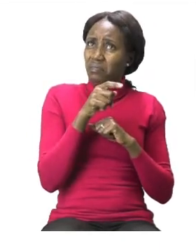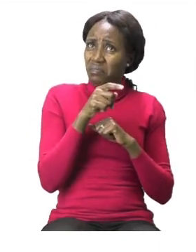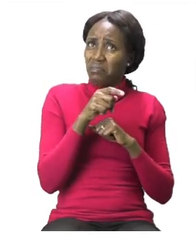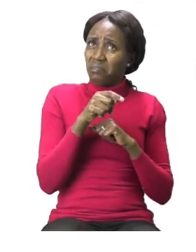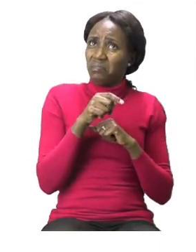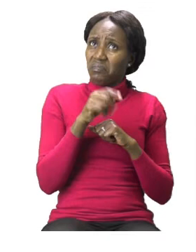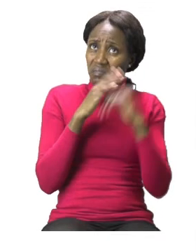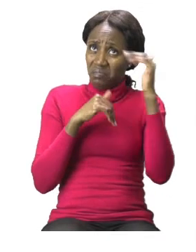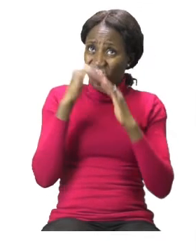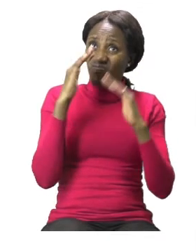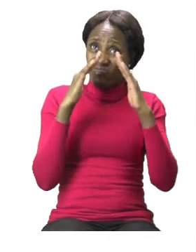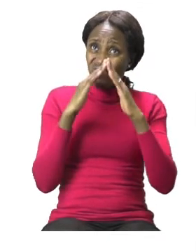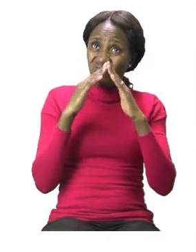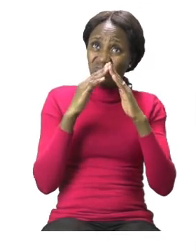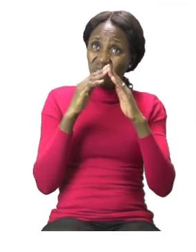build a house?